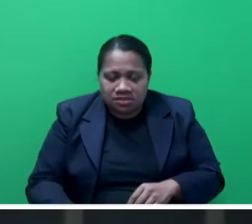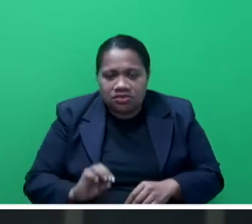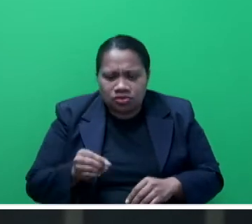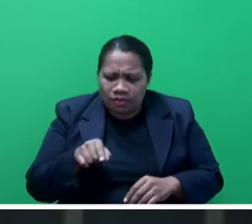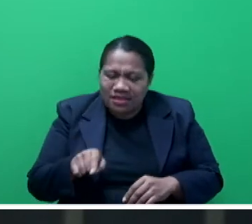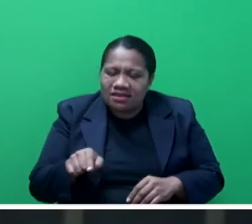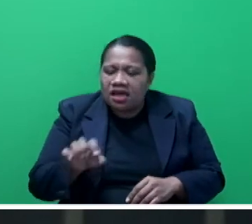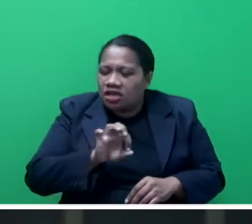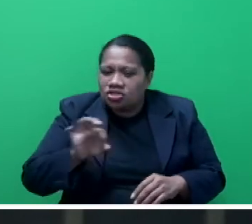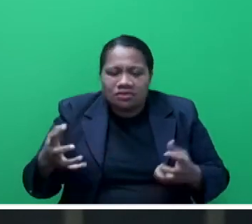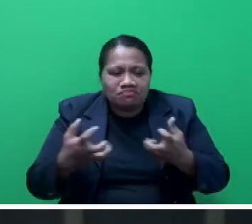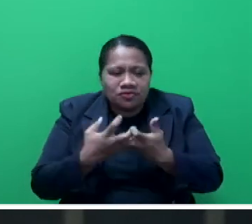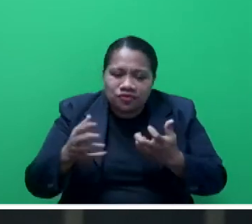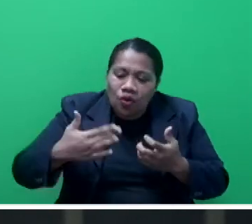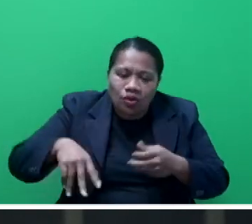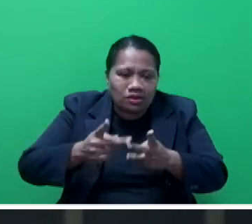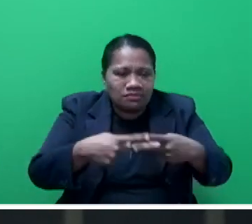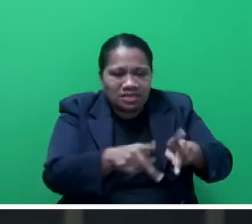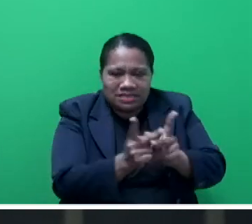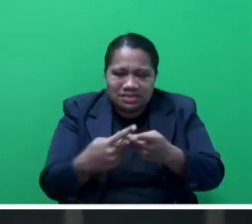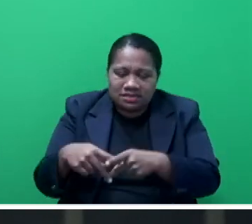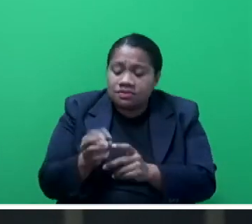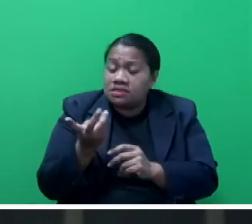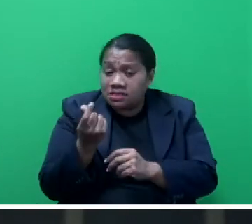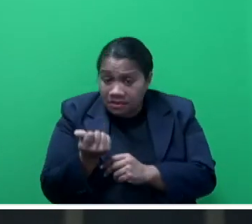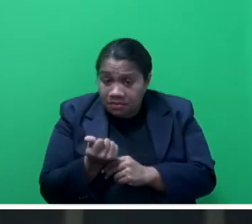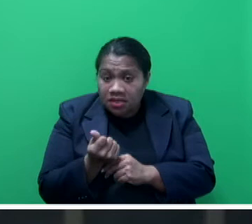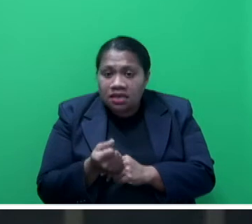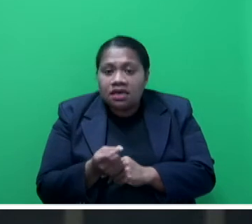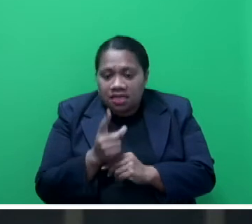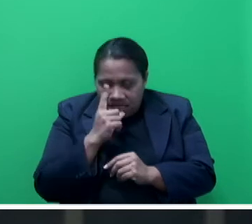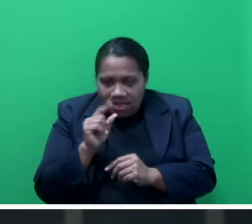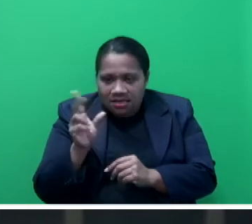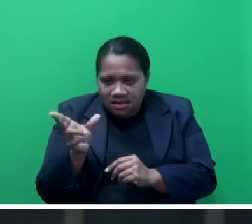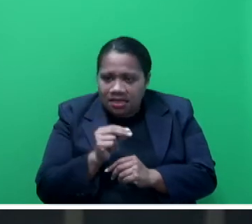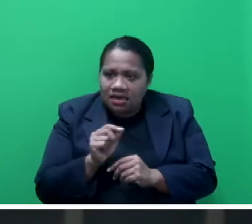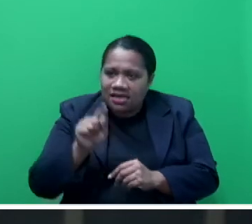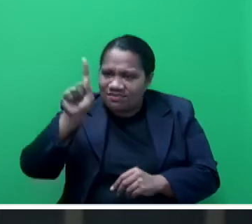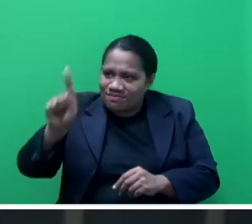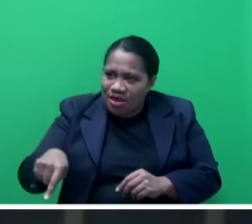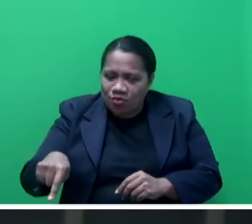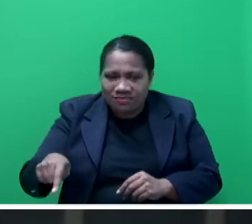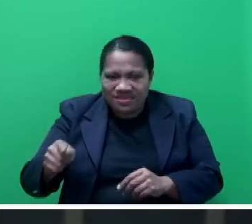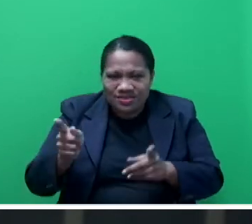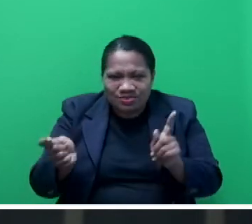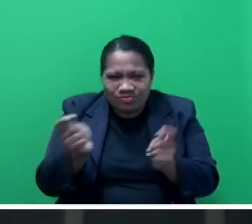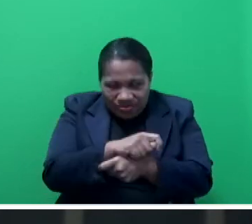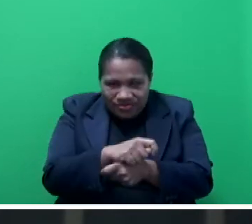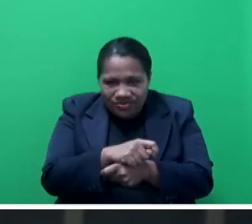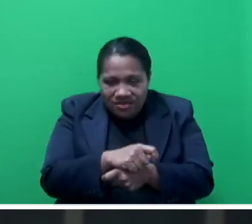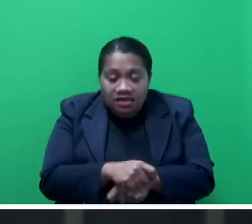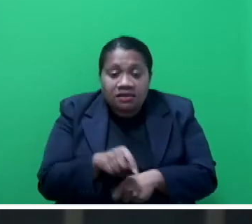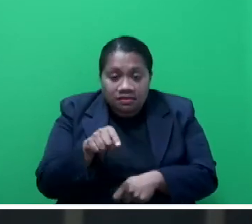locations. For such locations, switchover is carried out manually, and it is during this period of manual switchover that causes